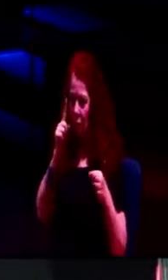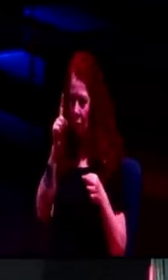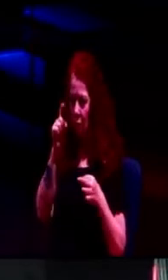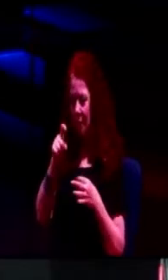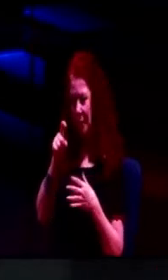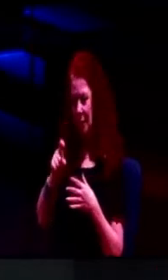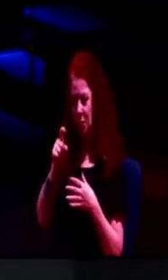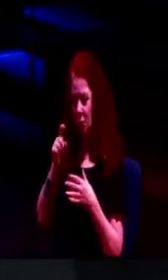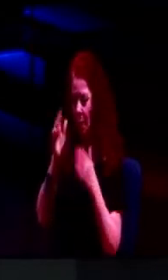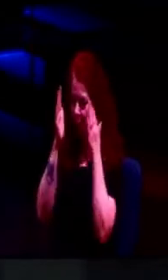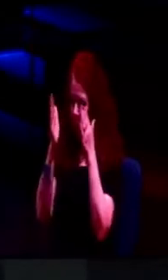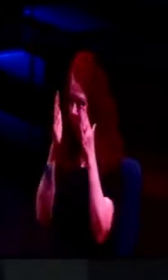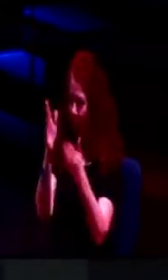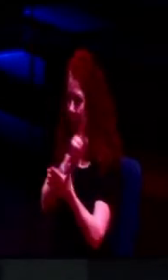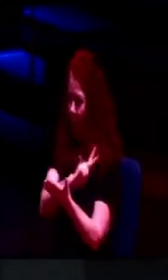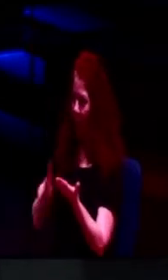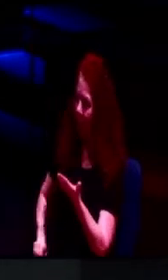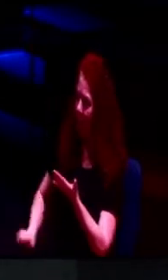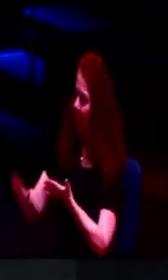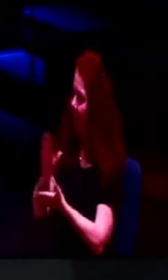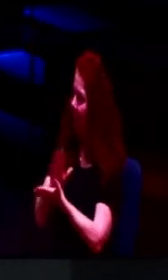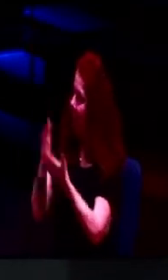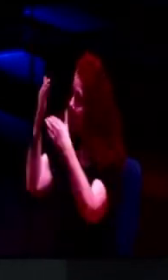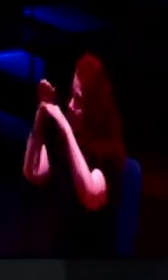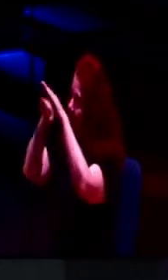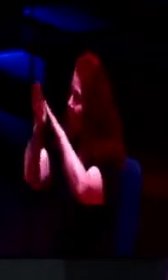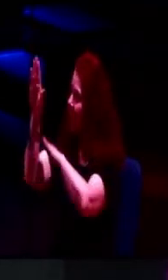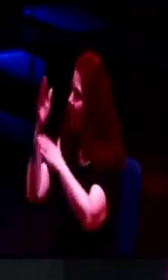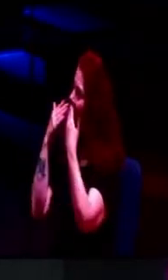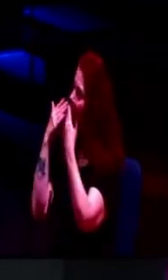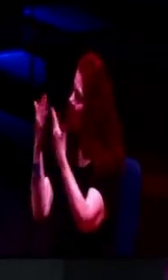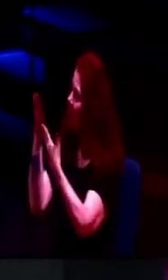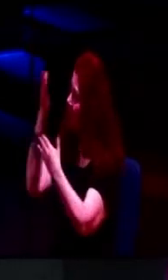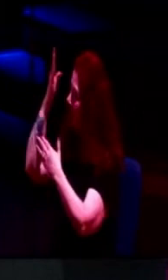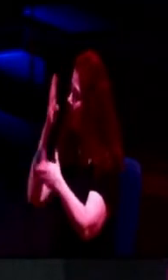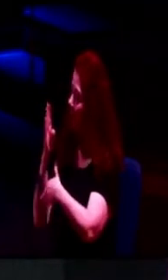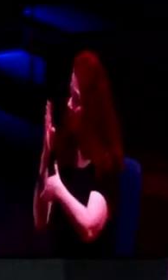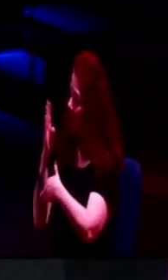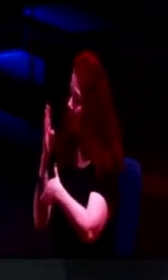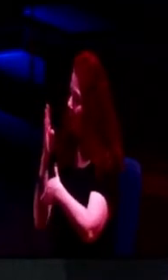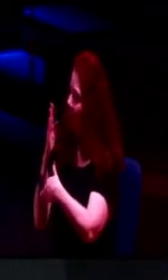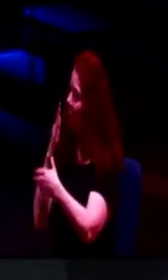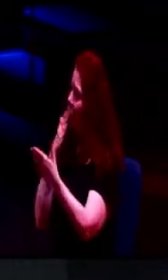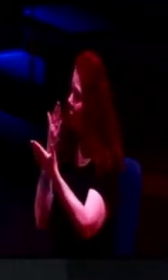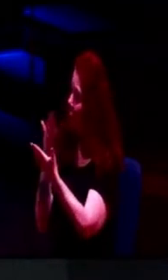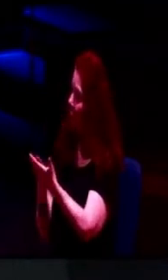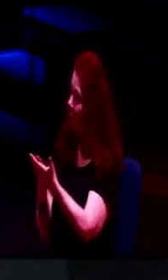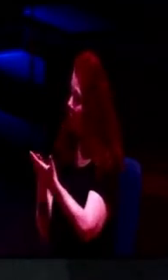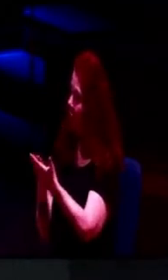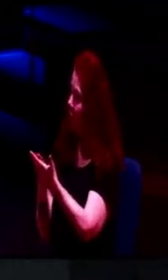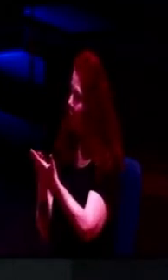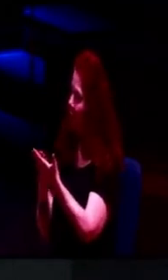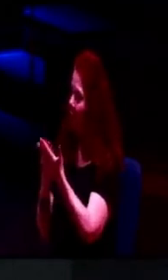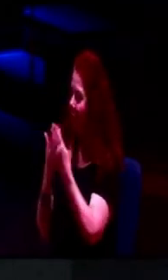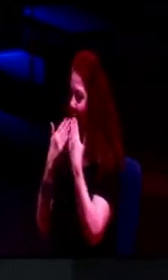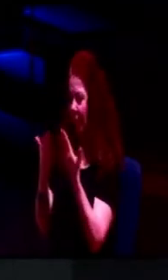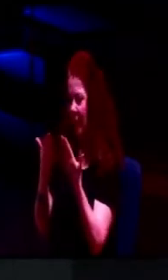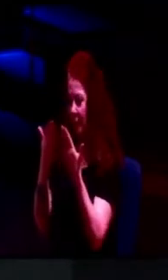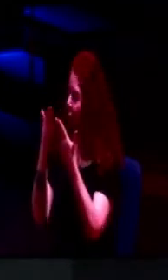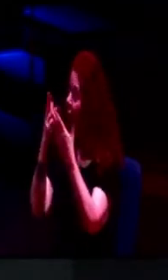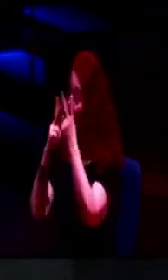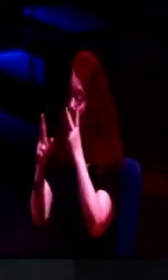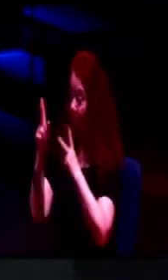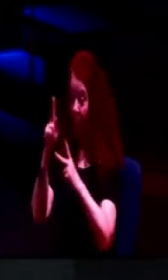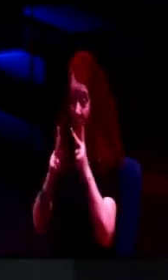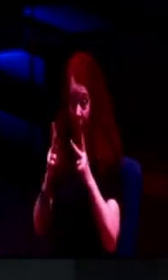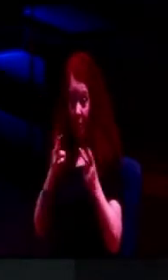opportunity, and I just want to pray with you this morning. Father, thank you so much for your goodness to us. Thank you for these people that have accepted this